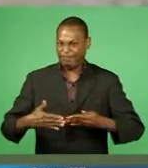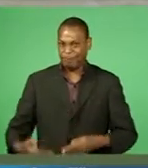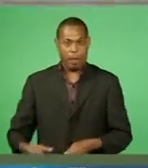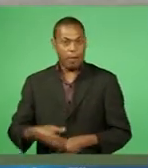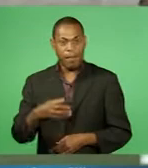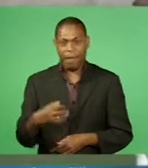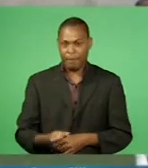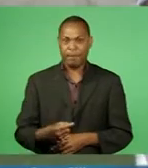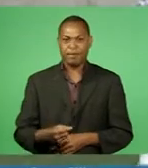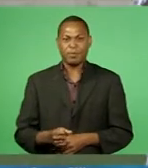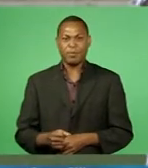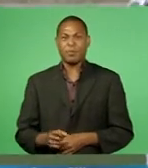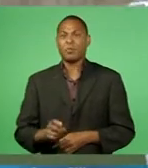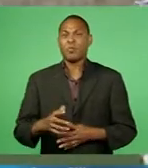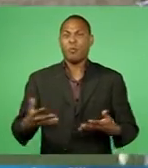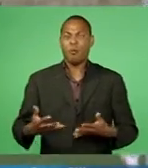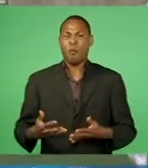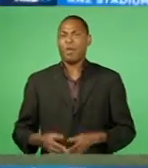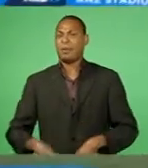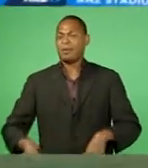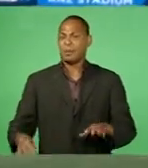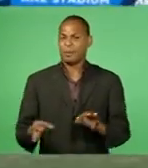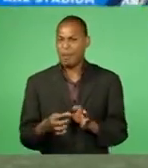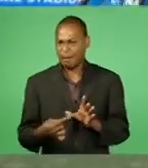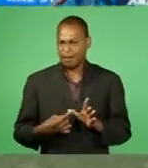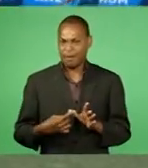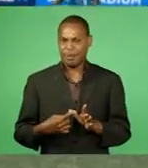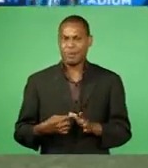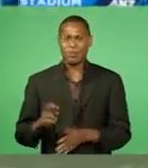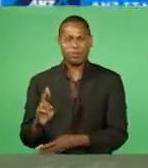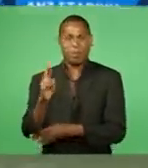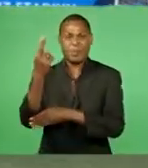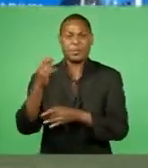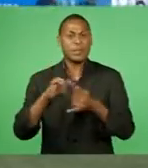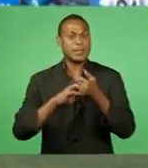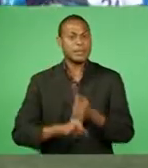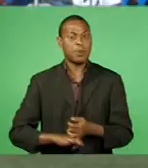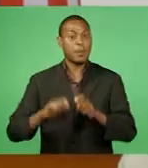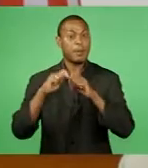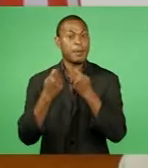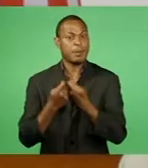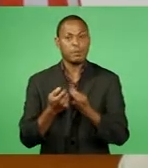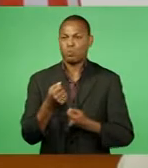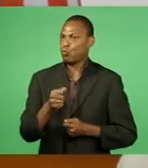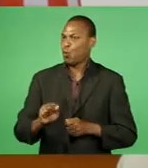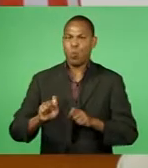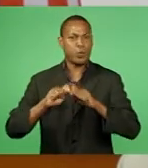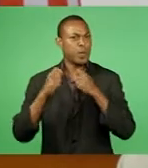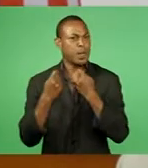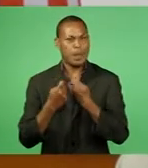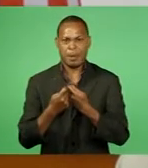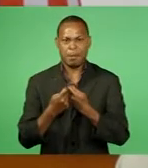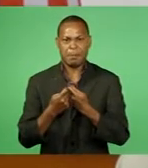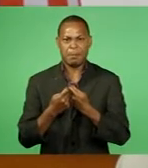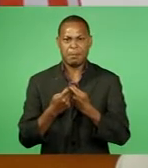coach side, who will be representing the southern teams. No team from the south has ever won a